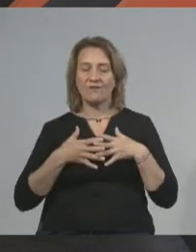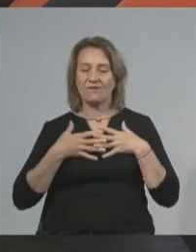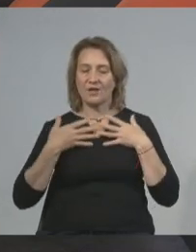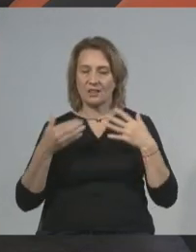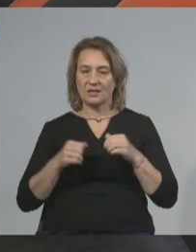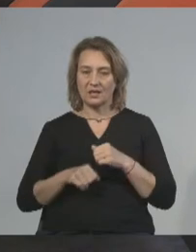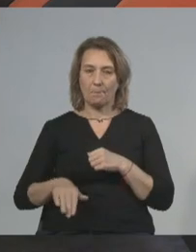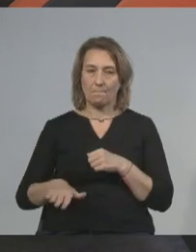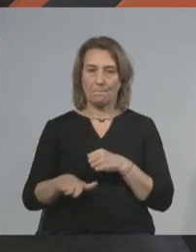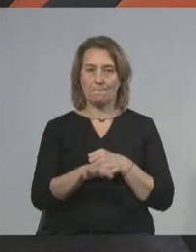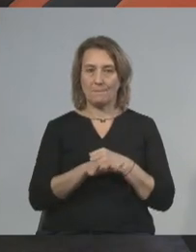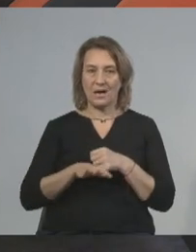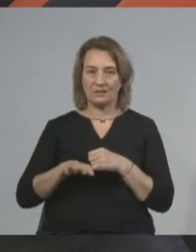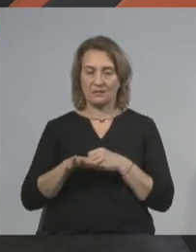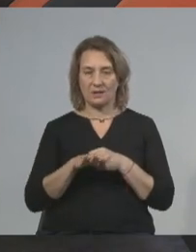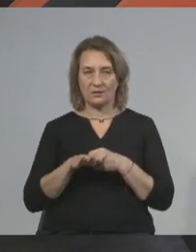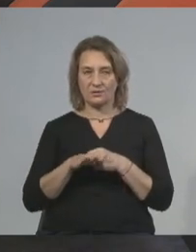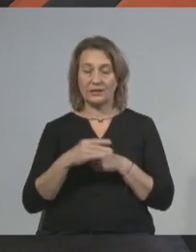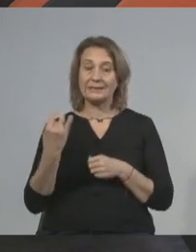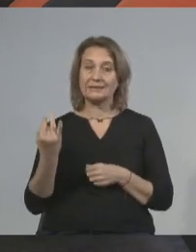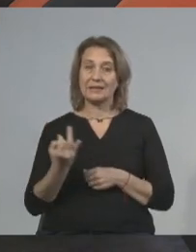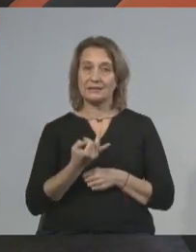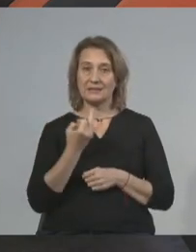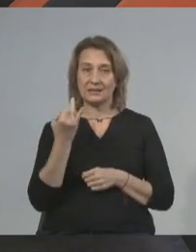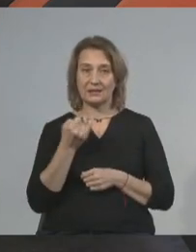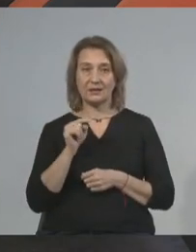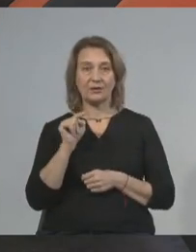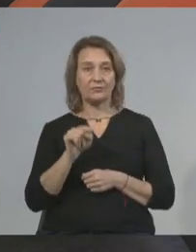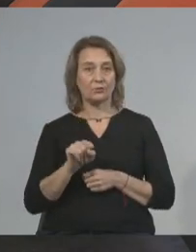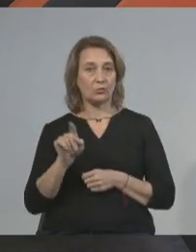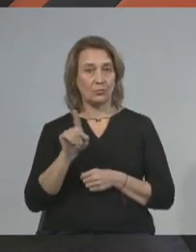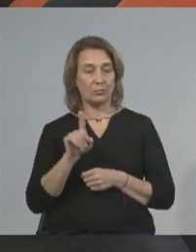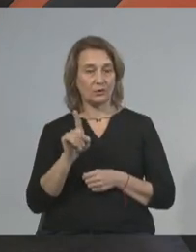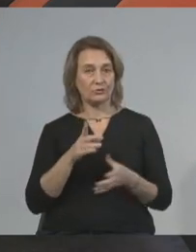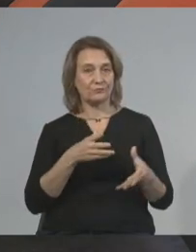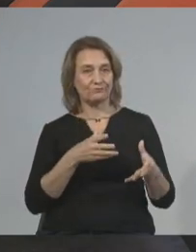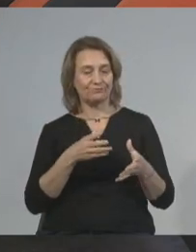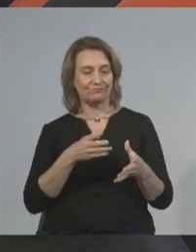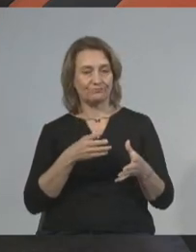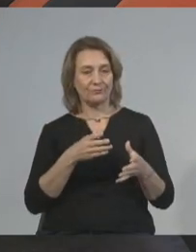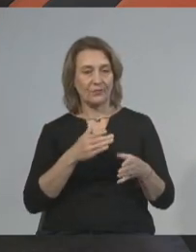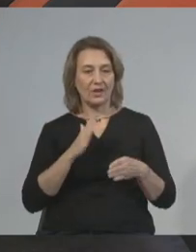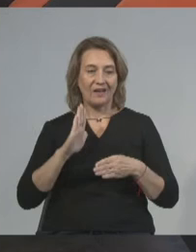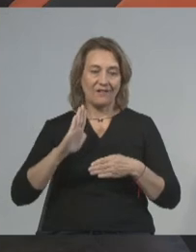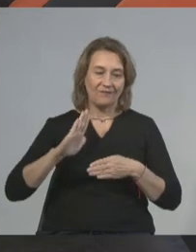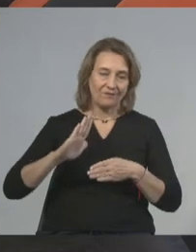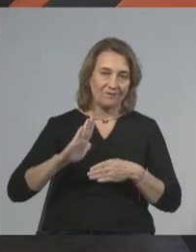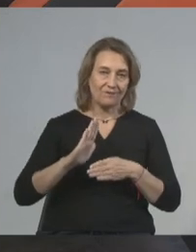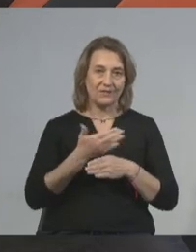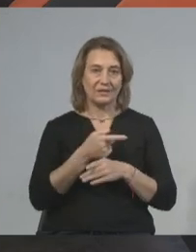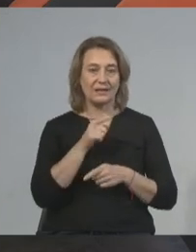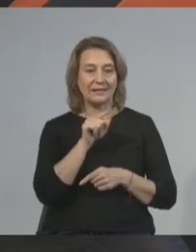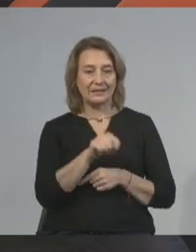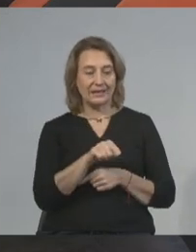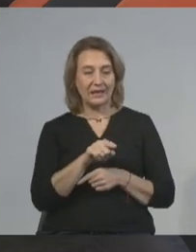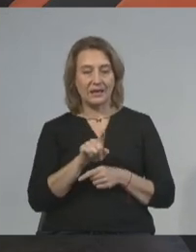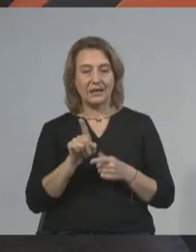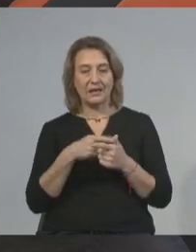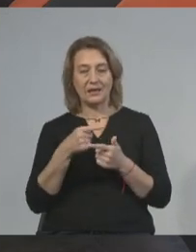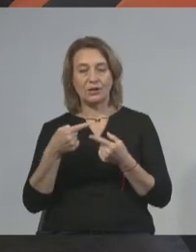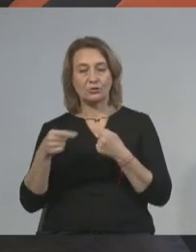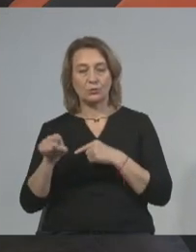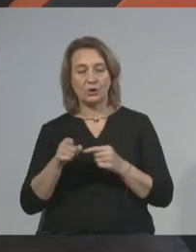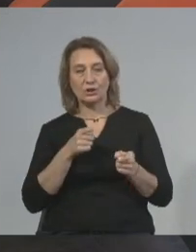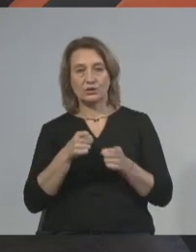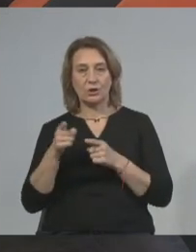discussion platforms are mostly interested in showing threats in their own way